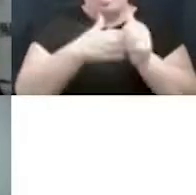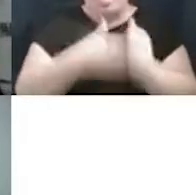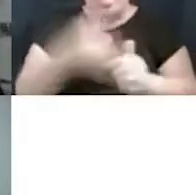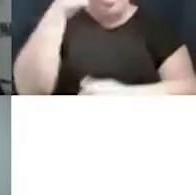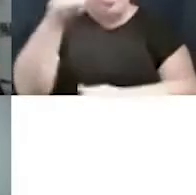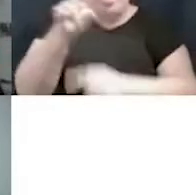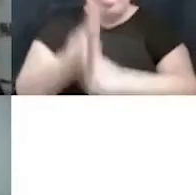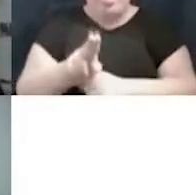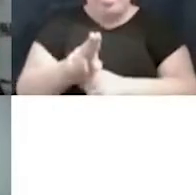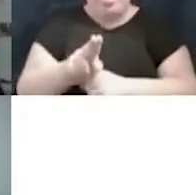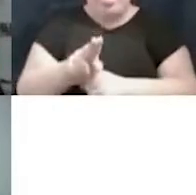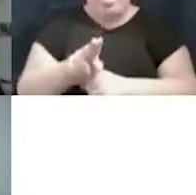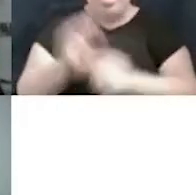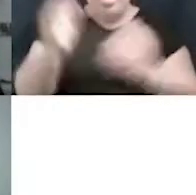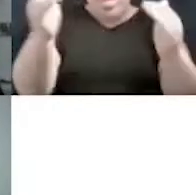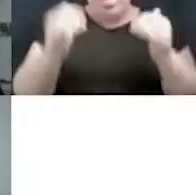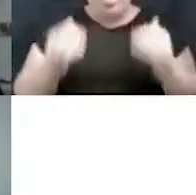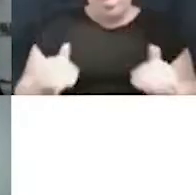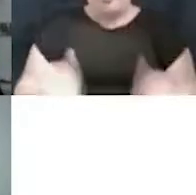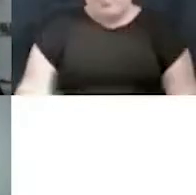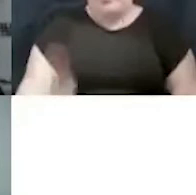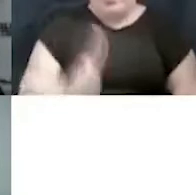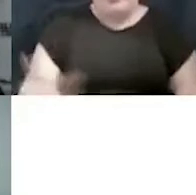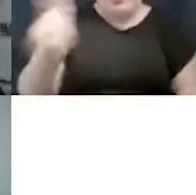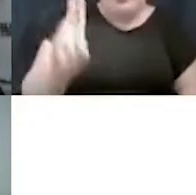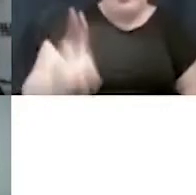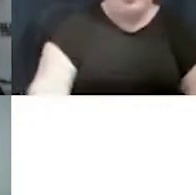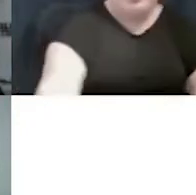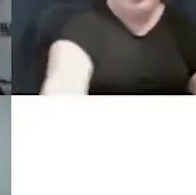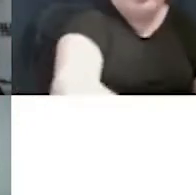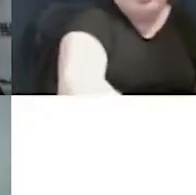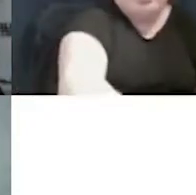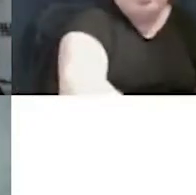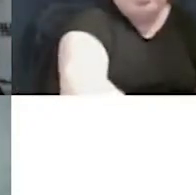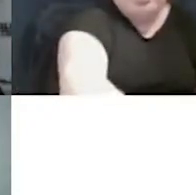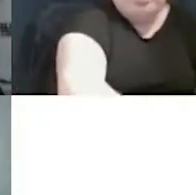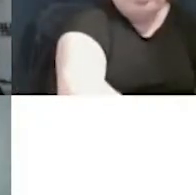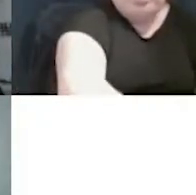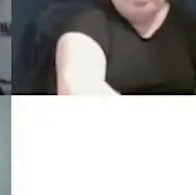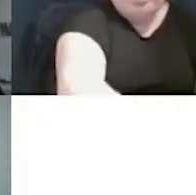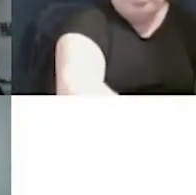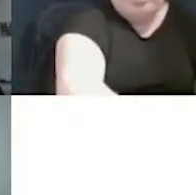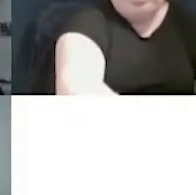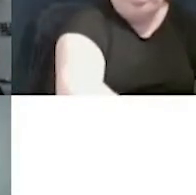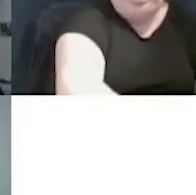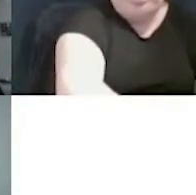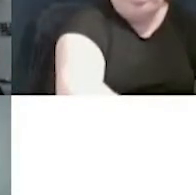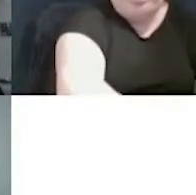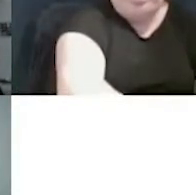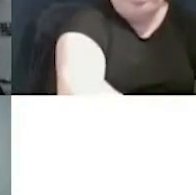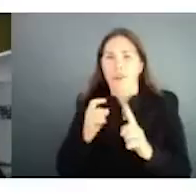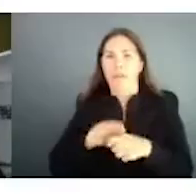use. Underneath that, you'll see where it says activities and notes, and these are just some, again, that developed out of the